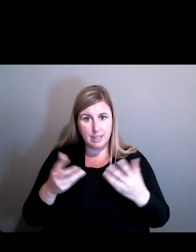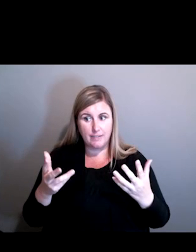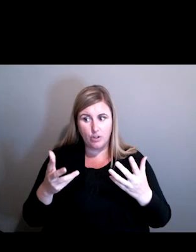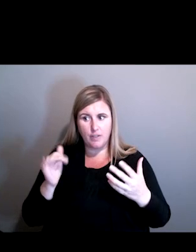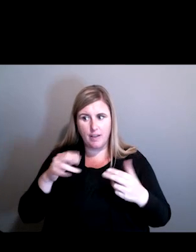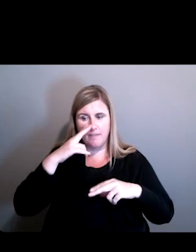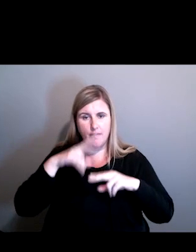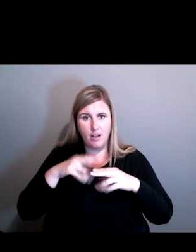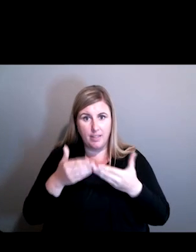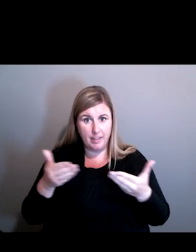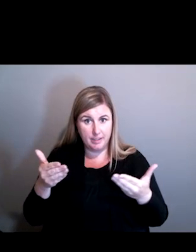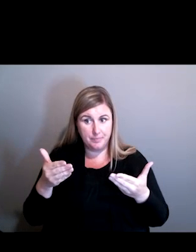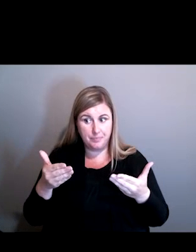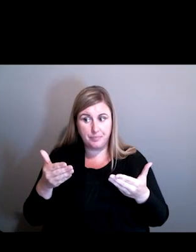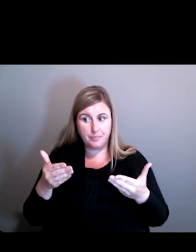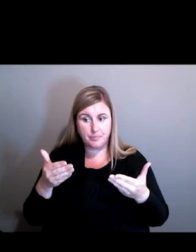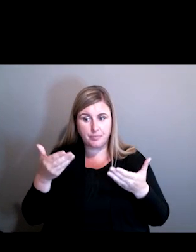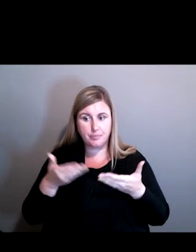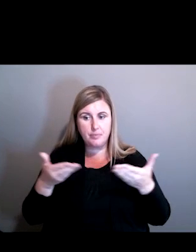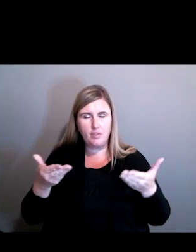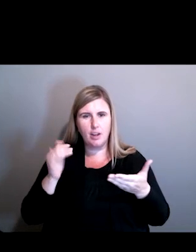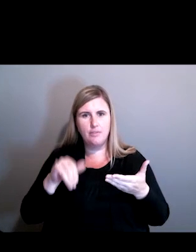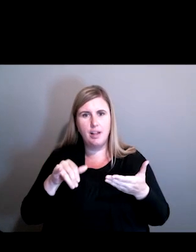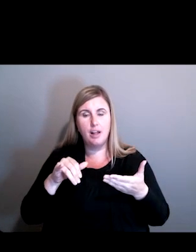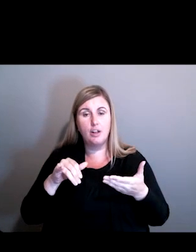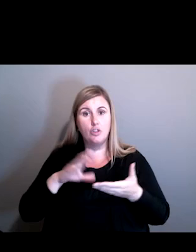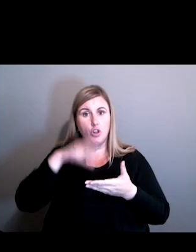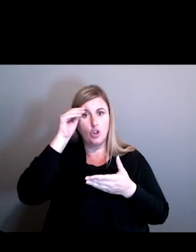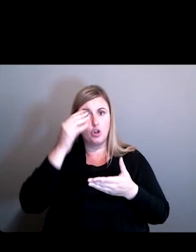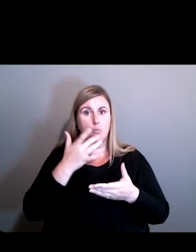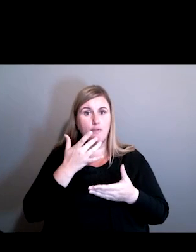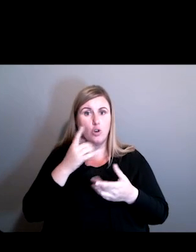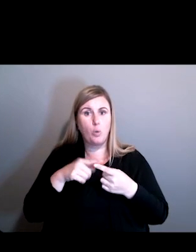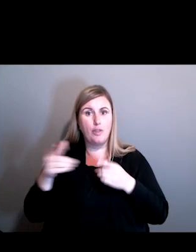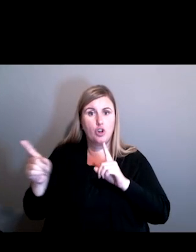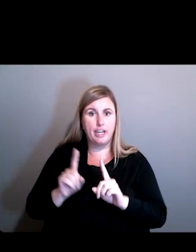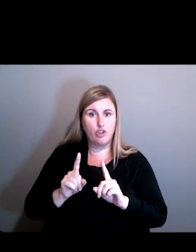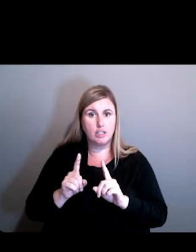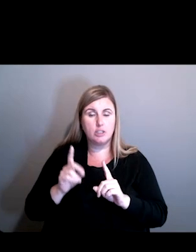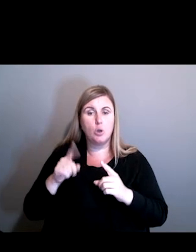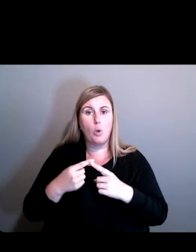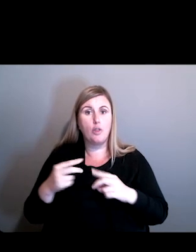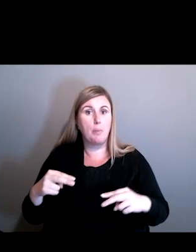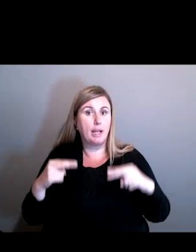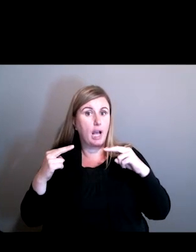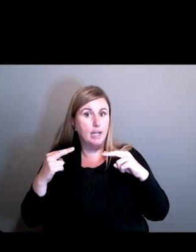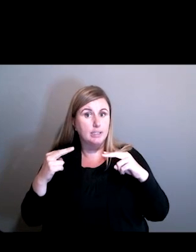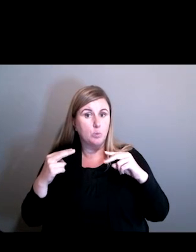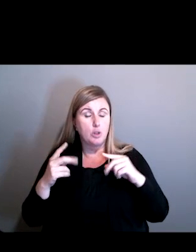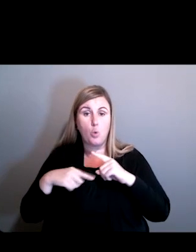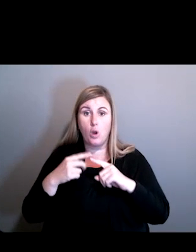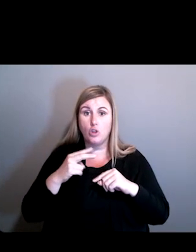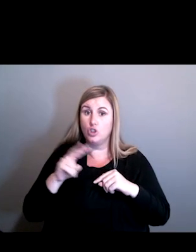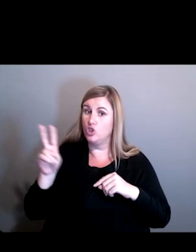deliver that fun thing, the things that our learners prefer when they're near us, when they're making eye contact with us, when